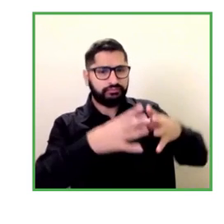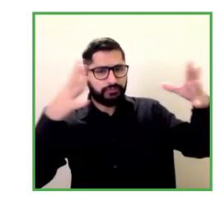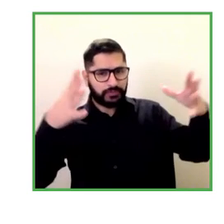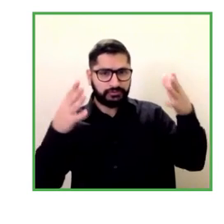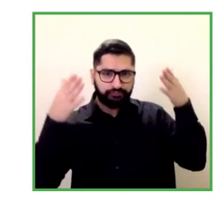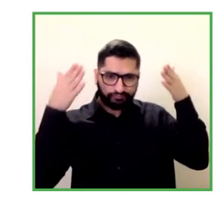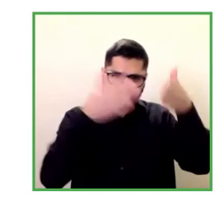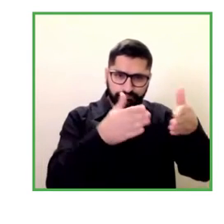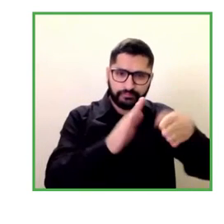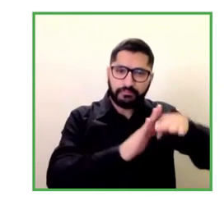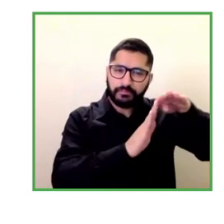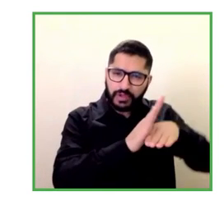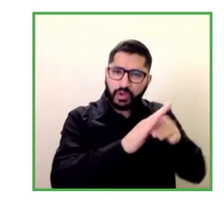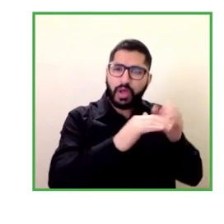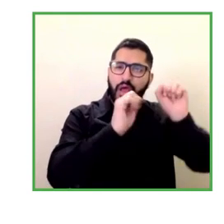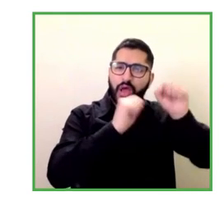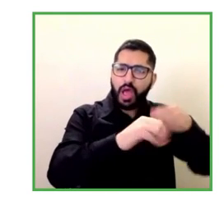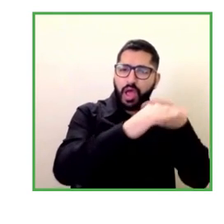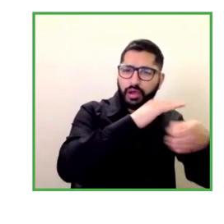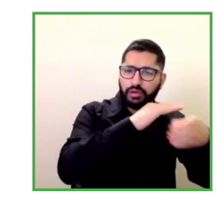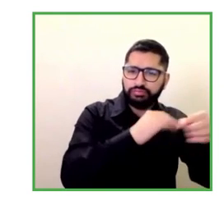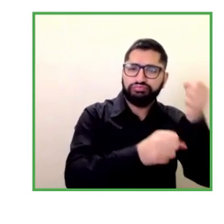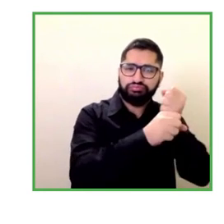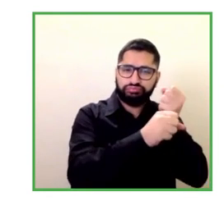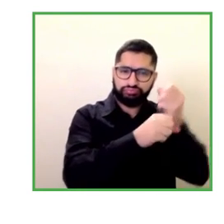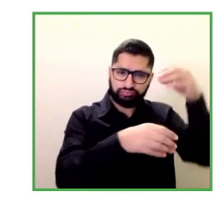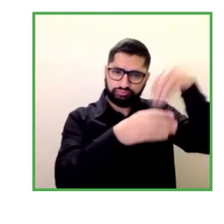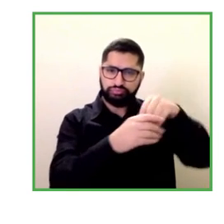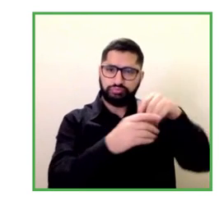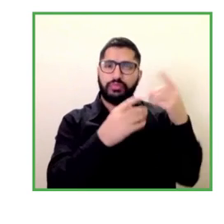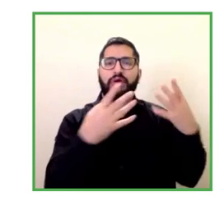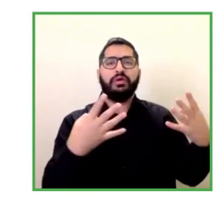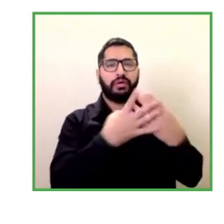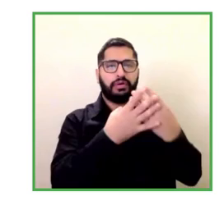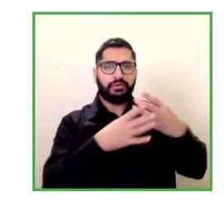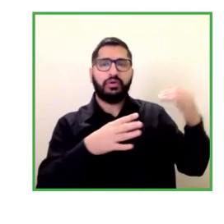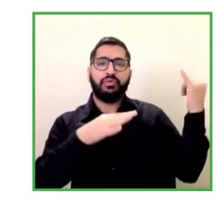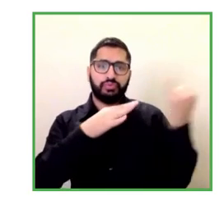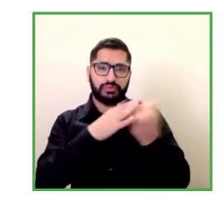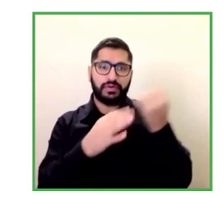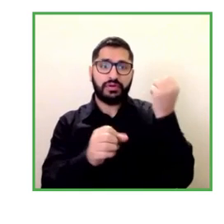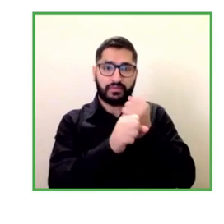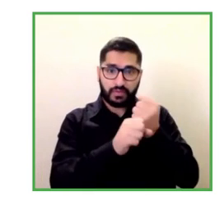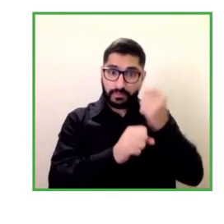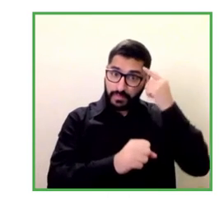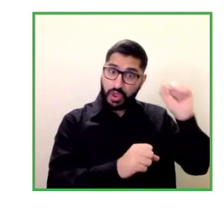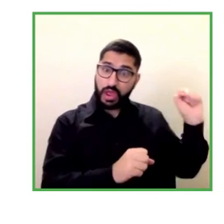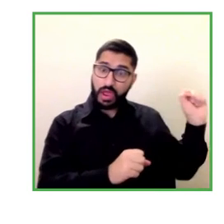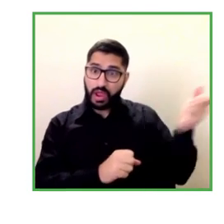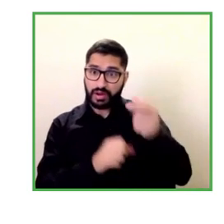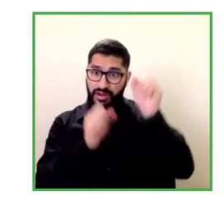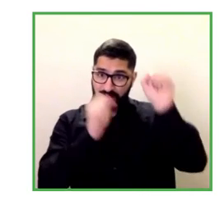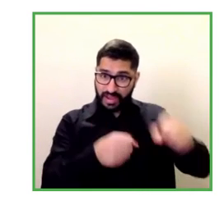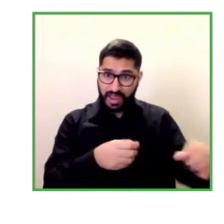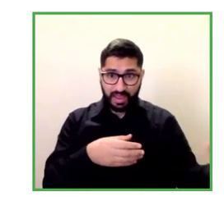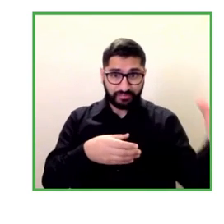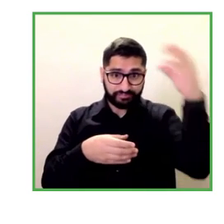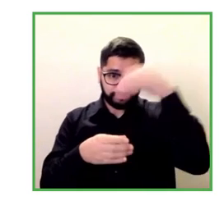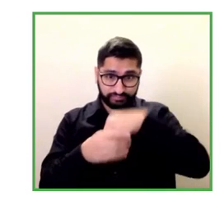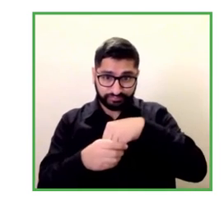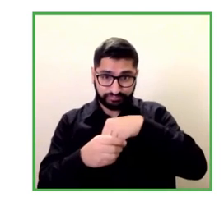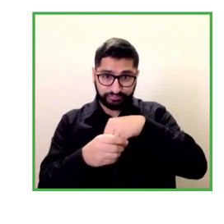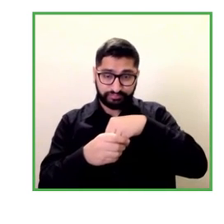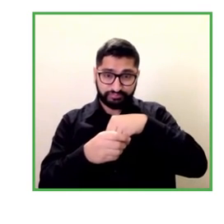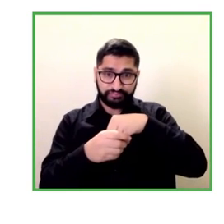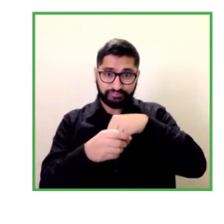less access to this national platforms of inclusive companies, however, they comprise the larger part of